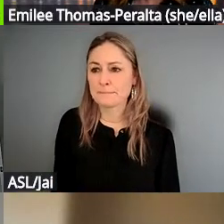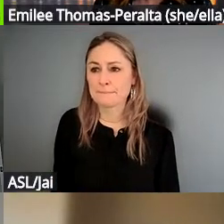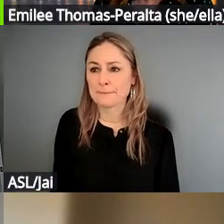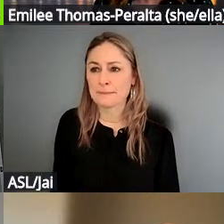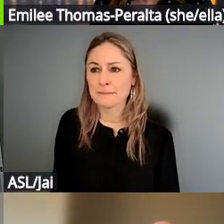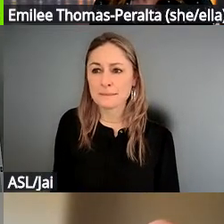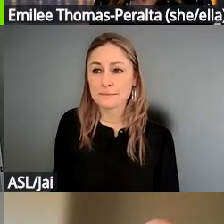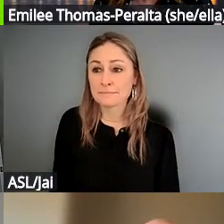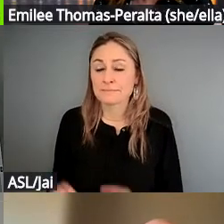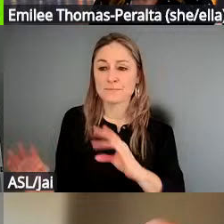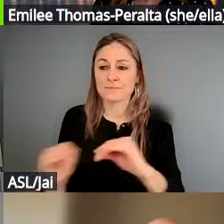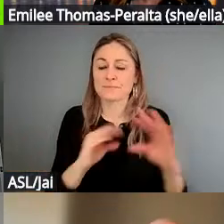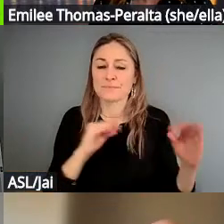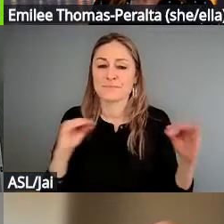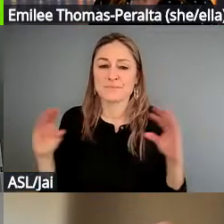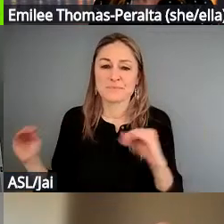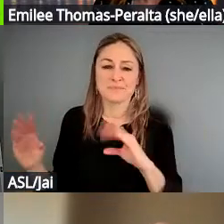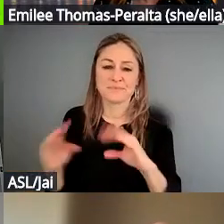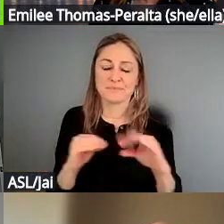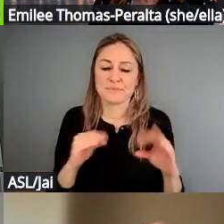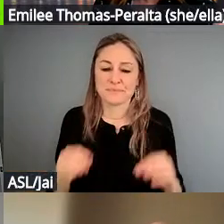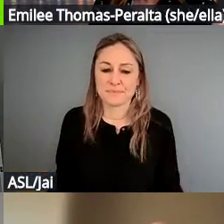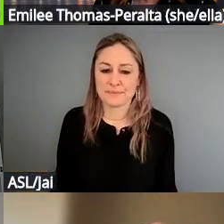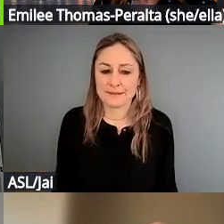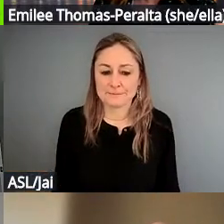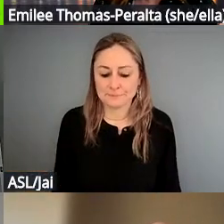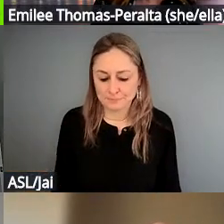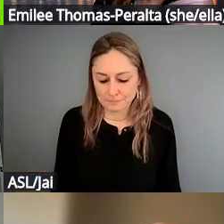Looking back on it, it's like,